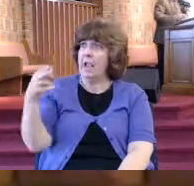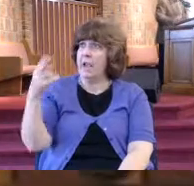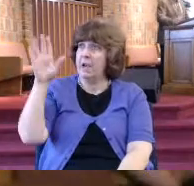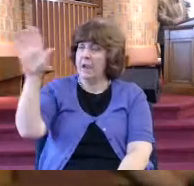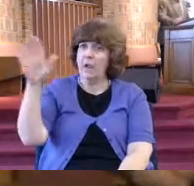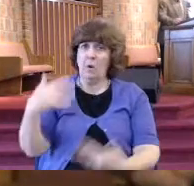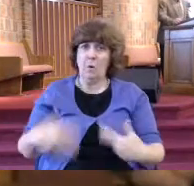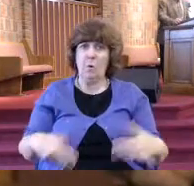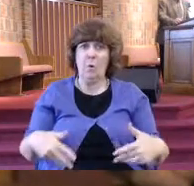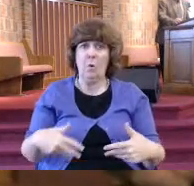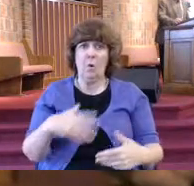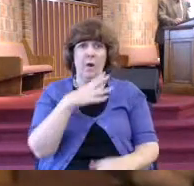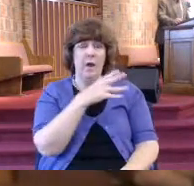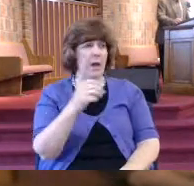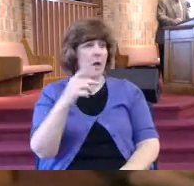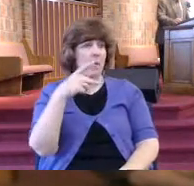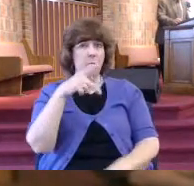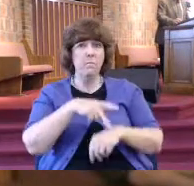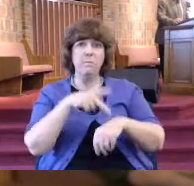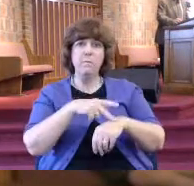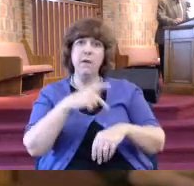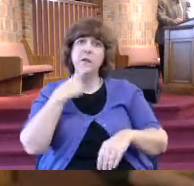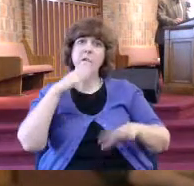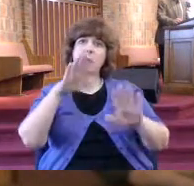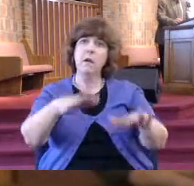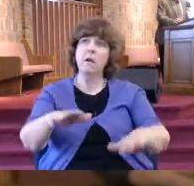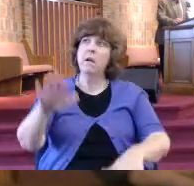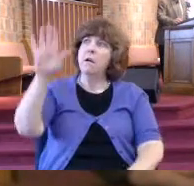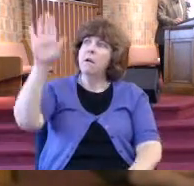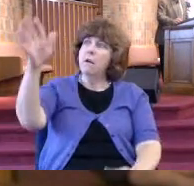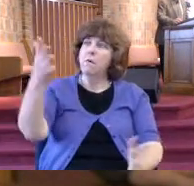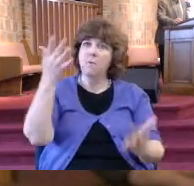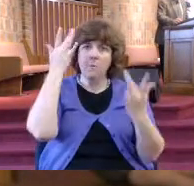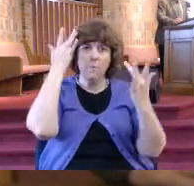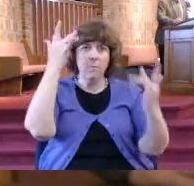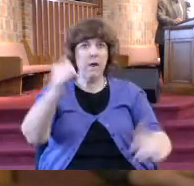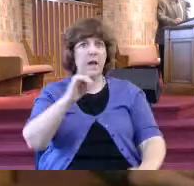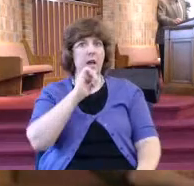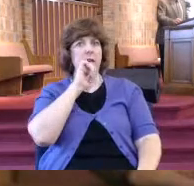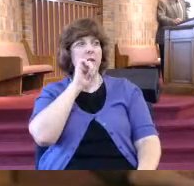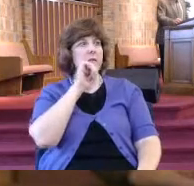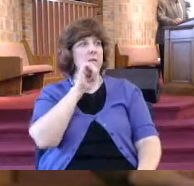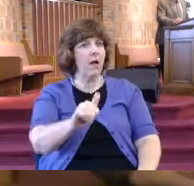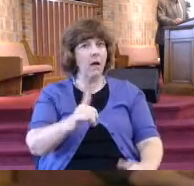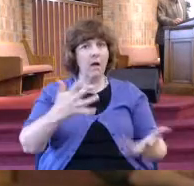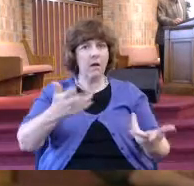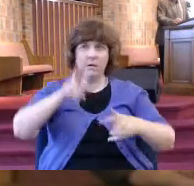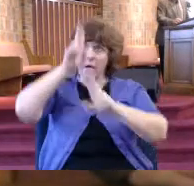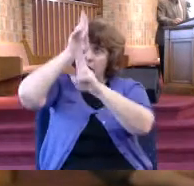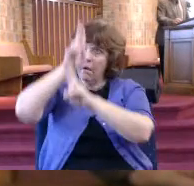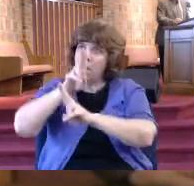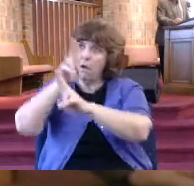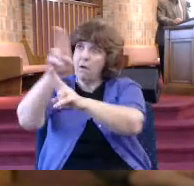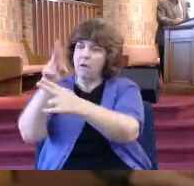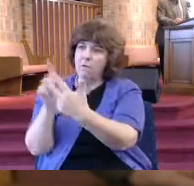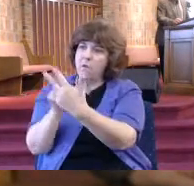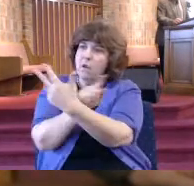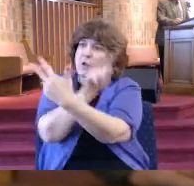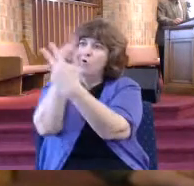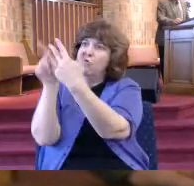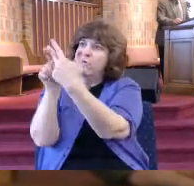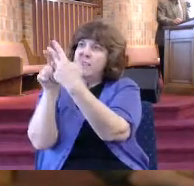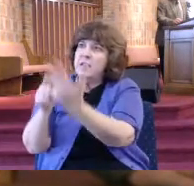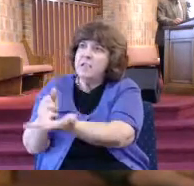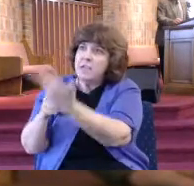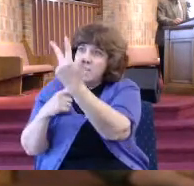view, a grand gesture to say Jesus should be included with these two